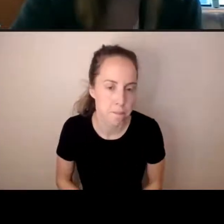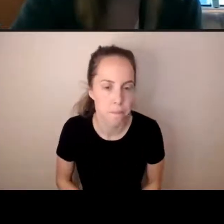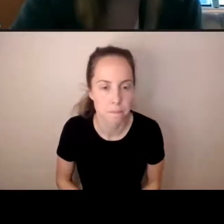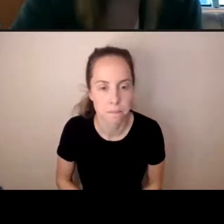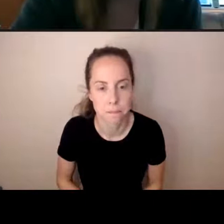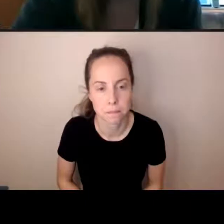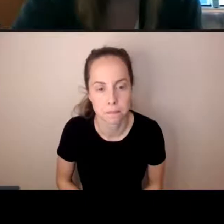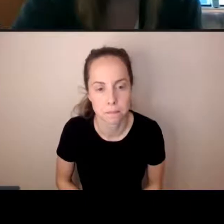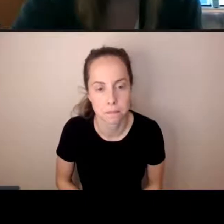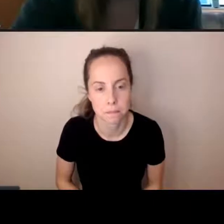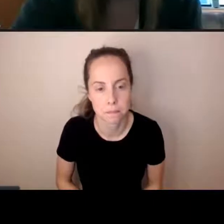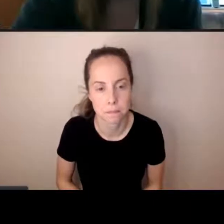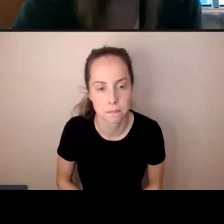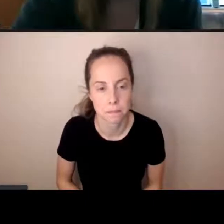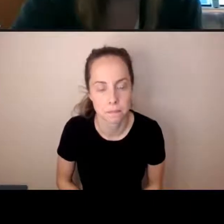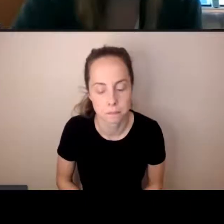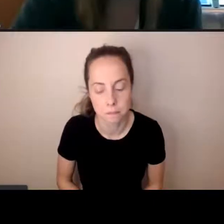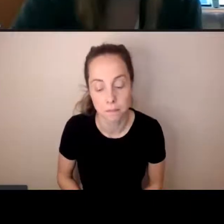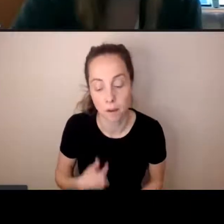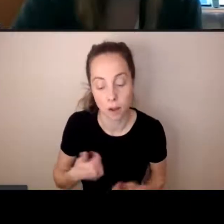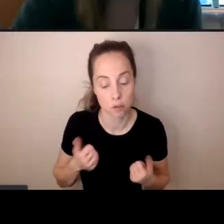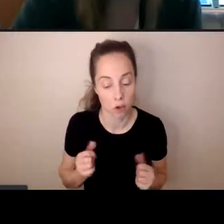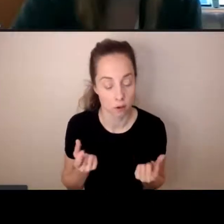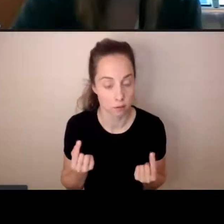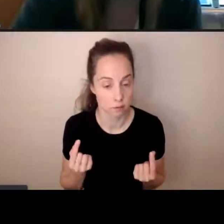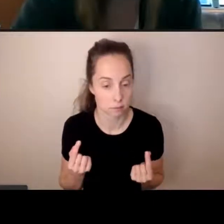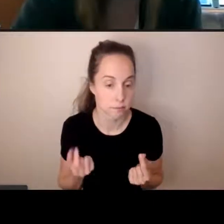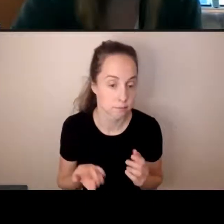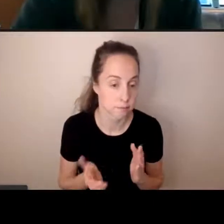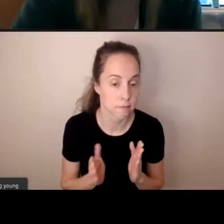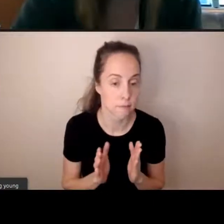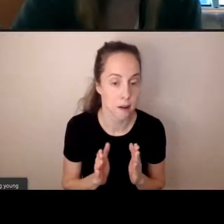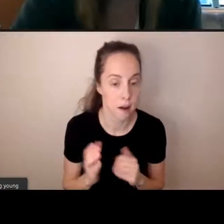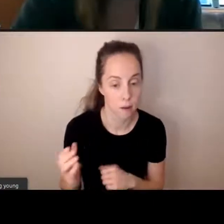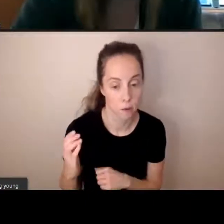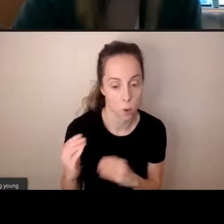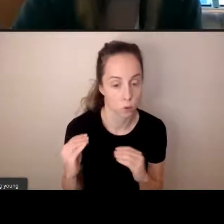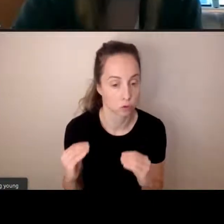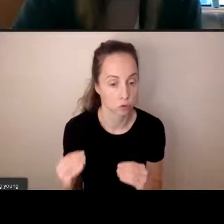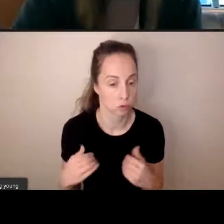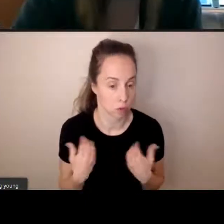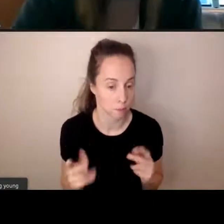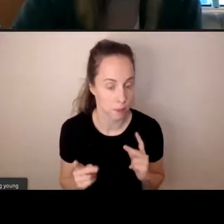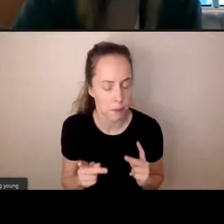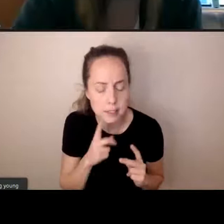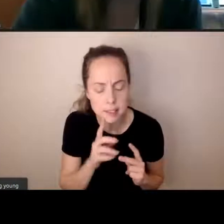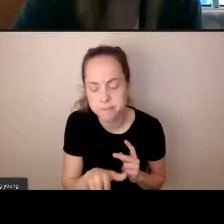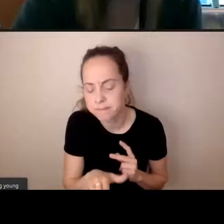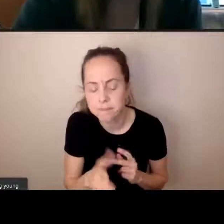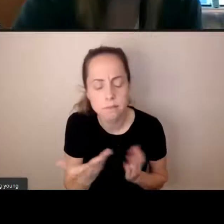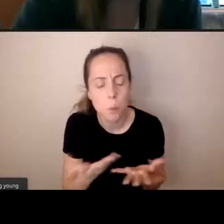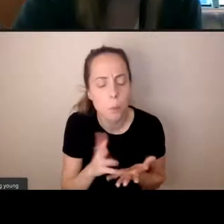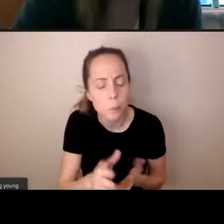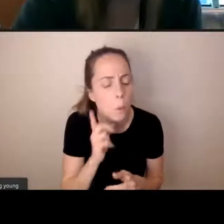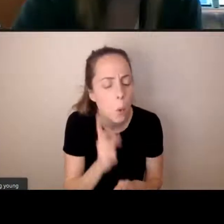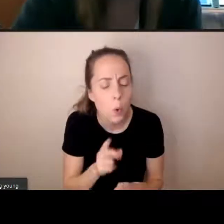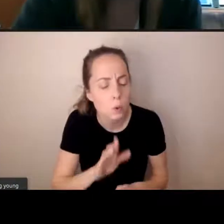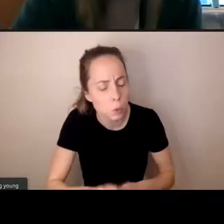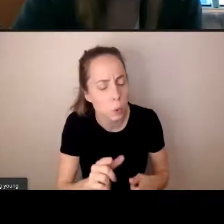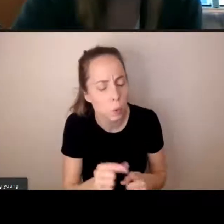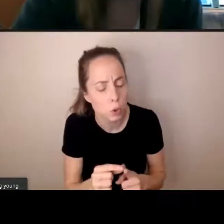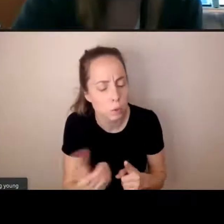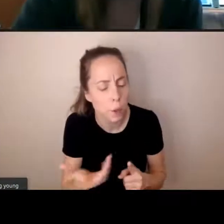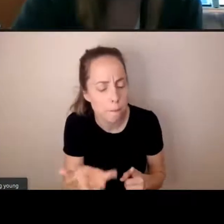when I'm coaching young people is just ask them in their own words to describe for me what their goals are.